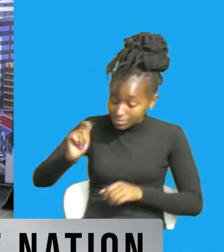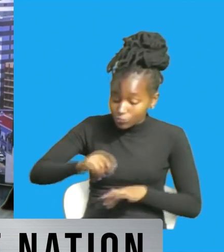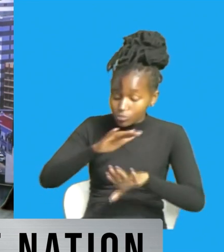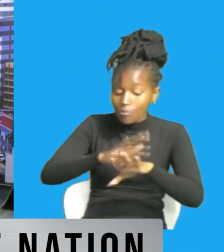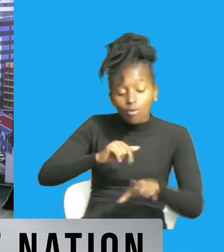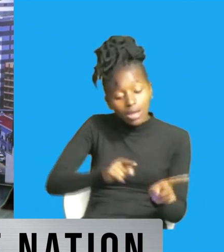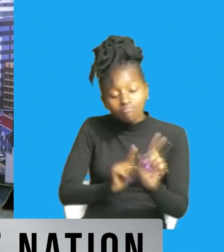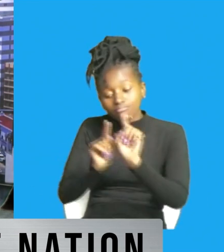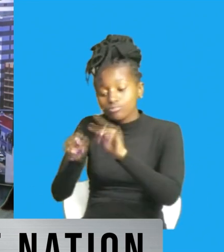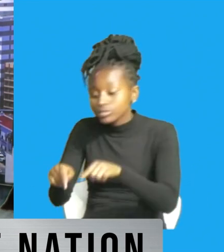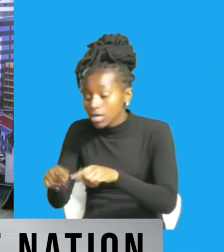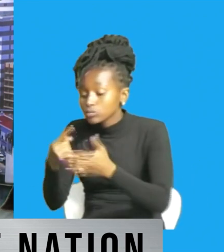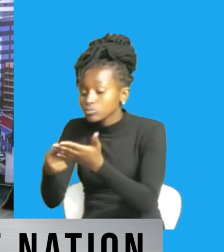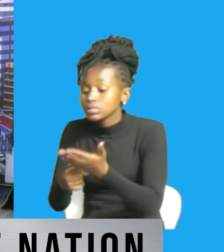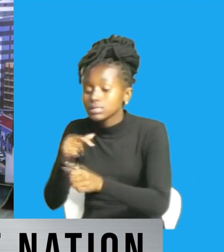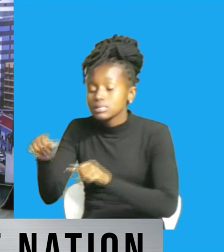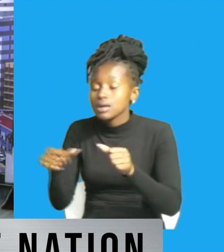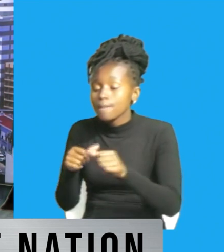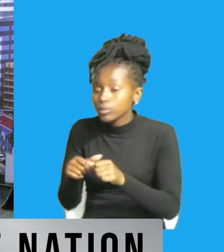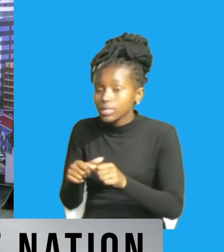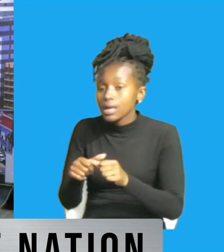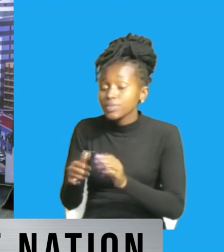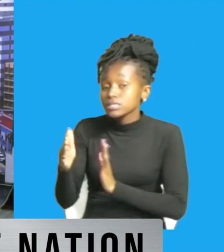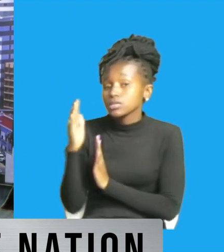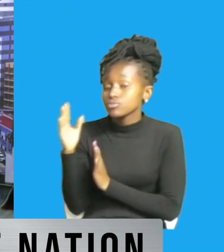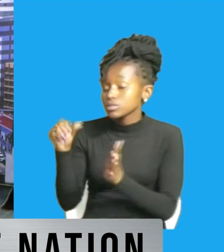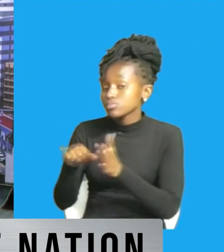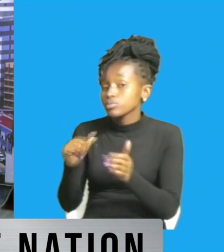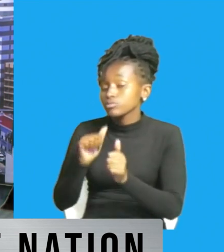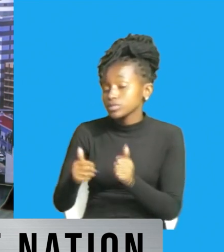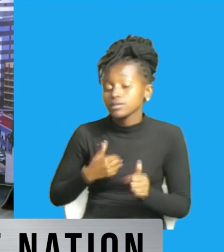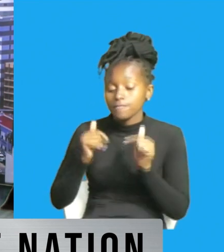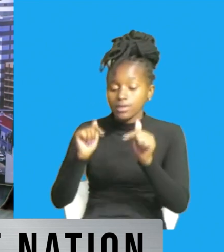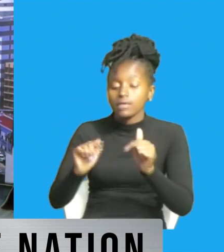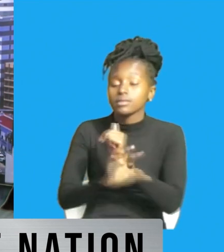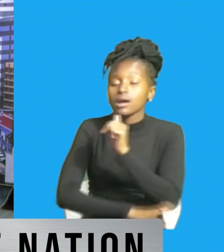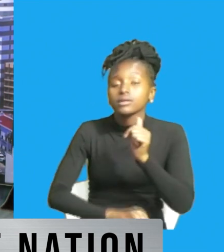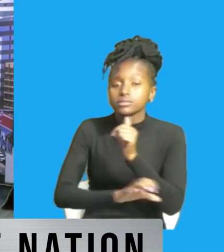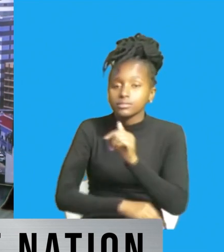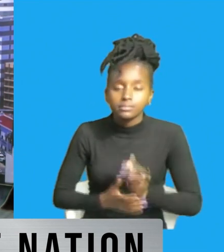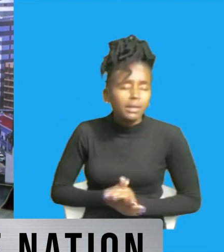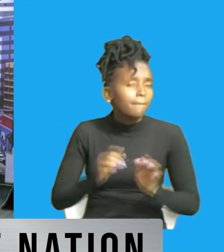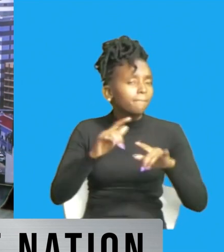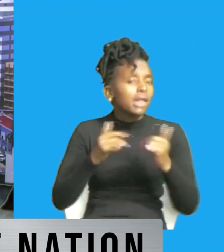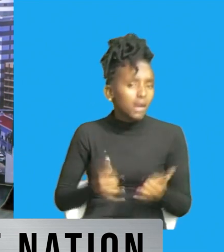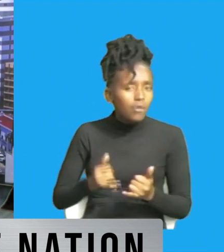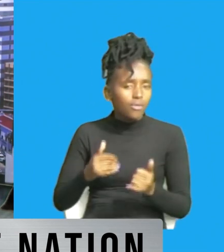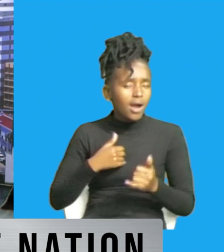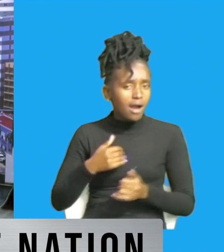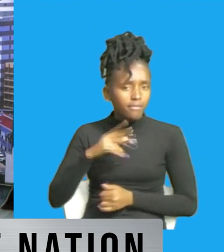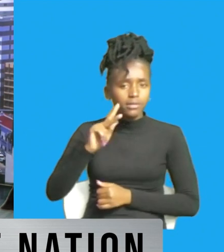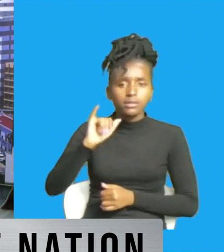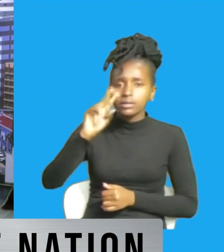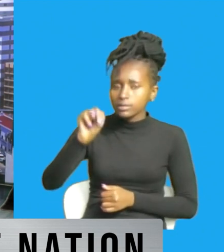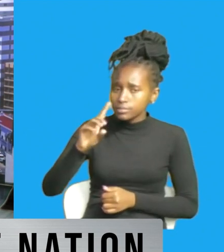nchi hii imekuwa ni shida. But honestly, Nicholas, let's put it across. Our Honorable Kindiki